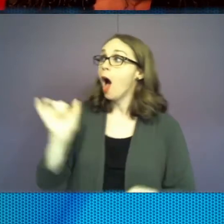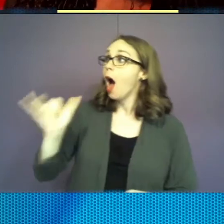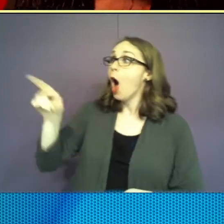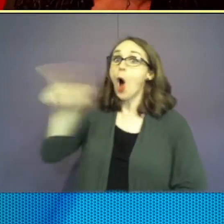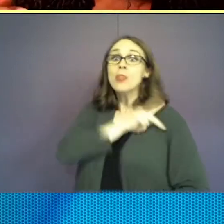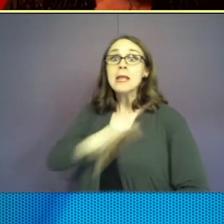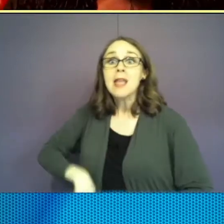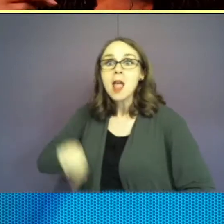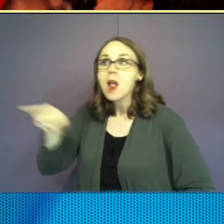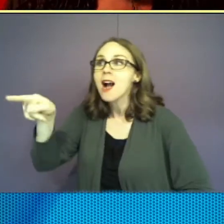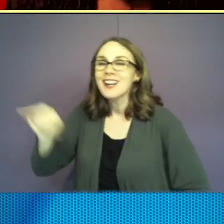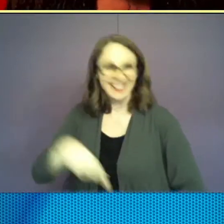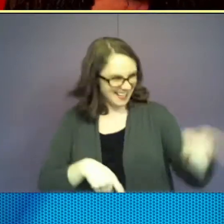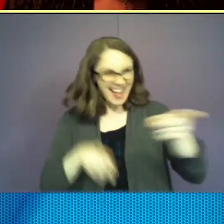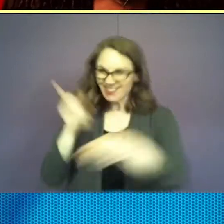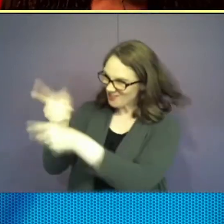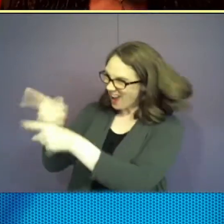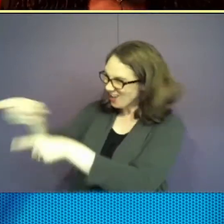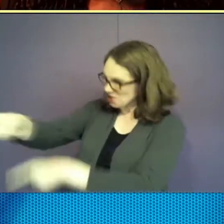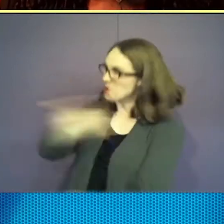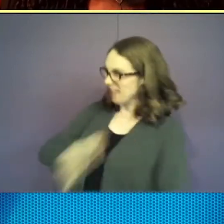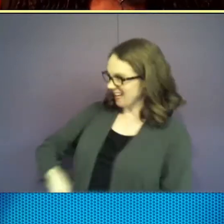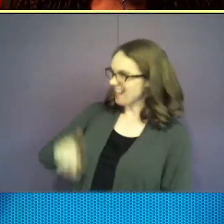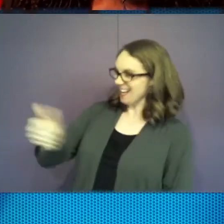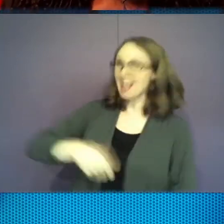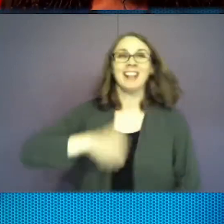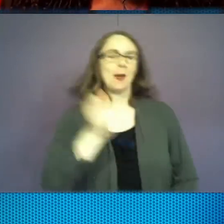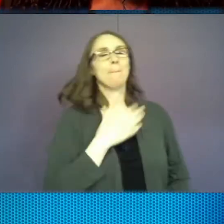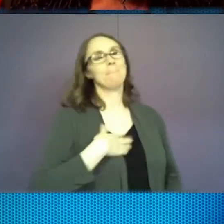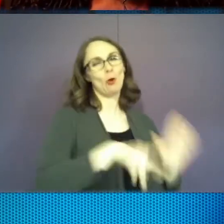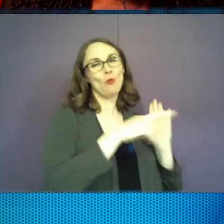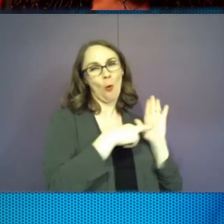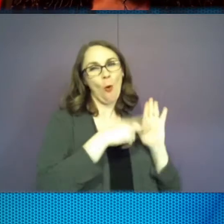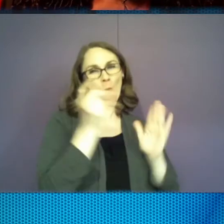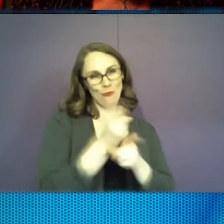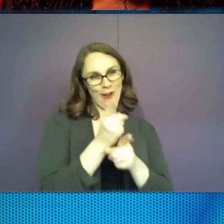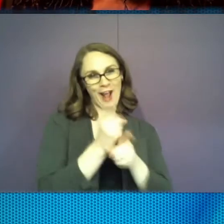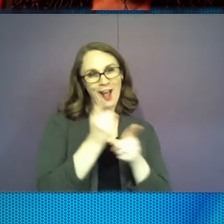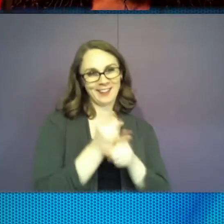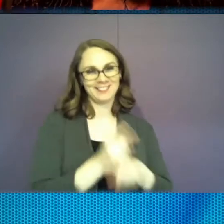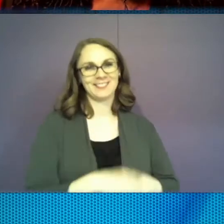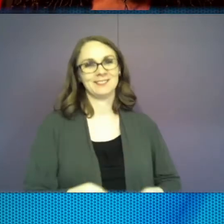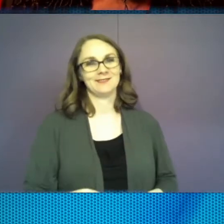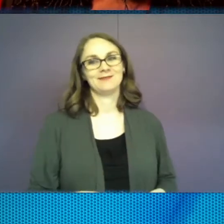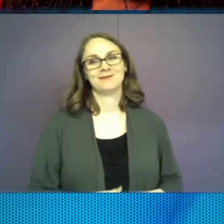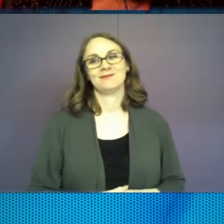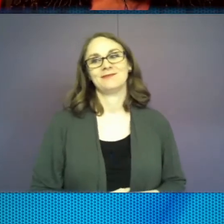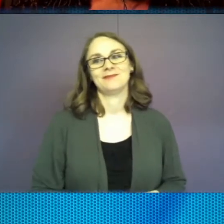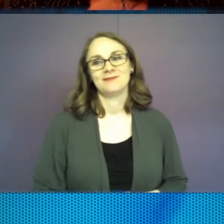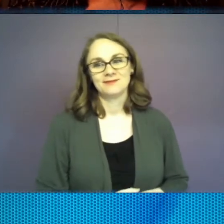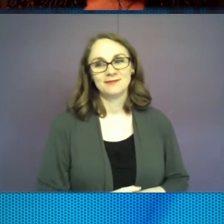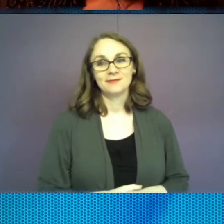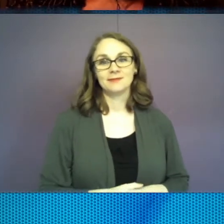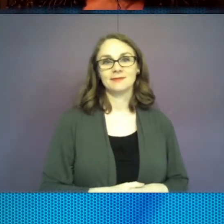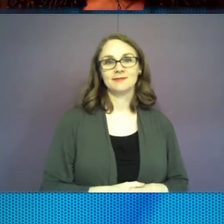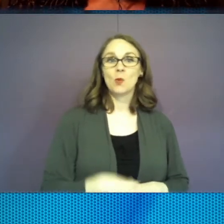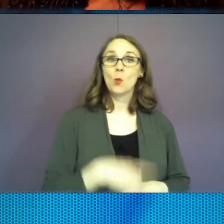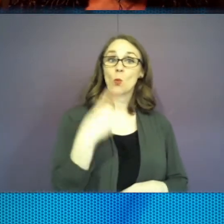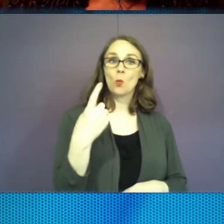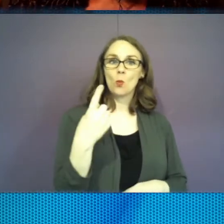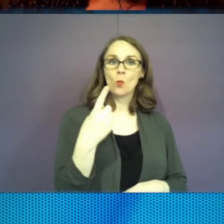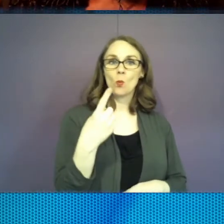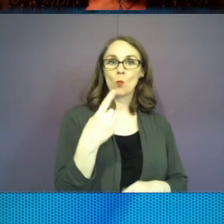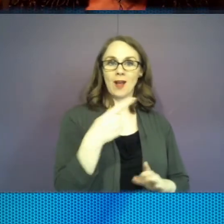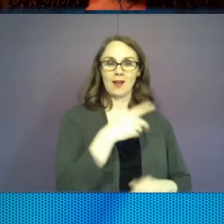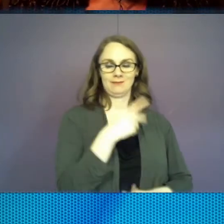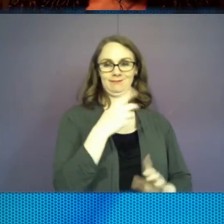king. You were the king. Yeah, yes. Yeah. This is one role that I make. We make a difference. But one was the